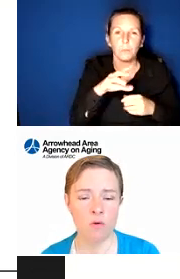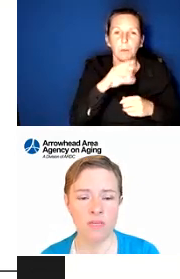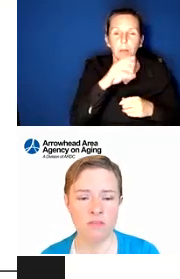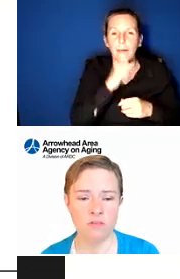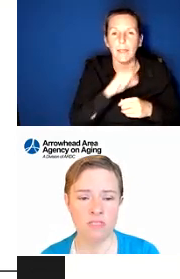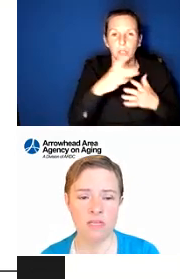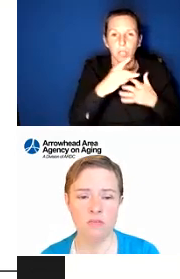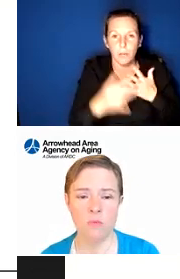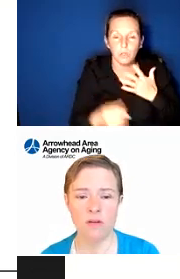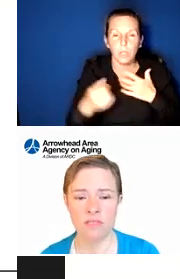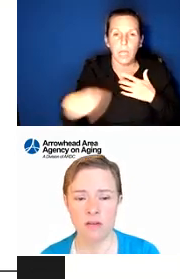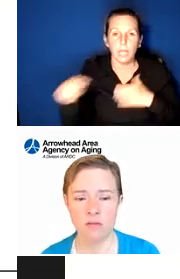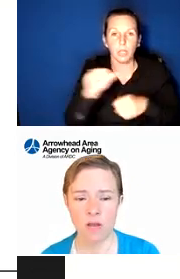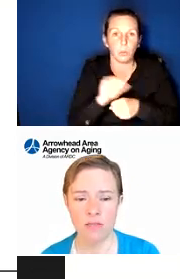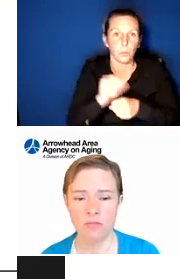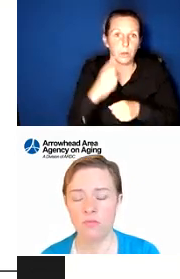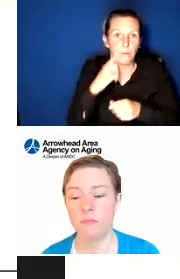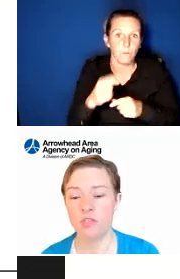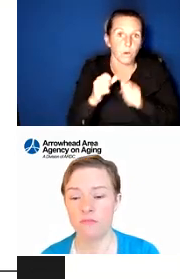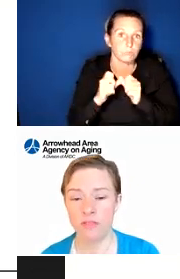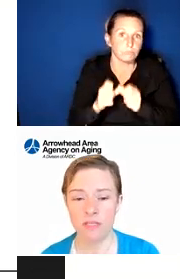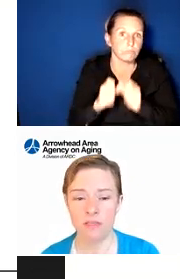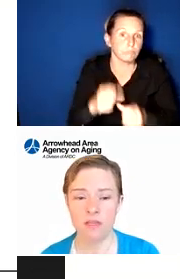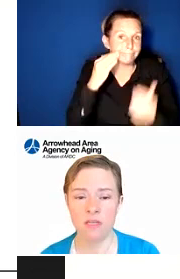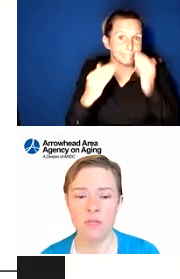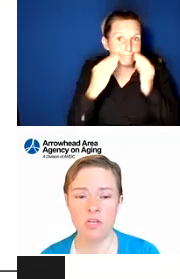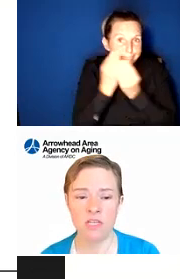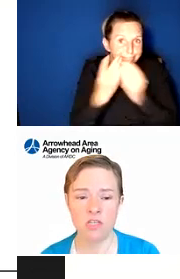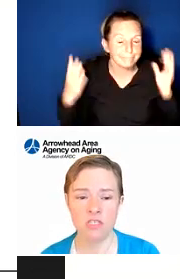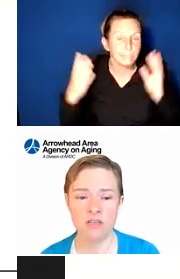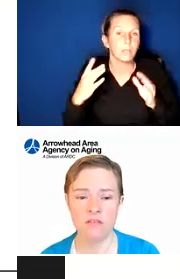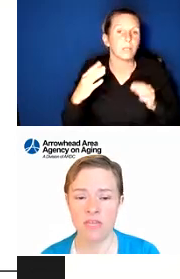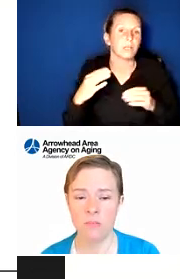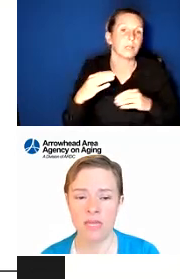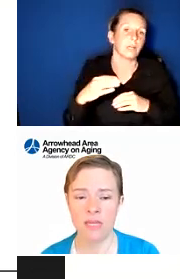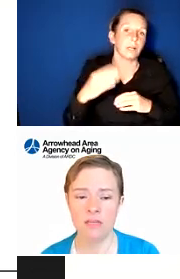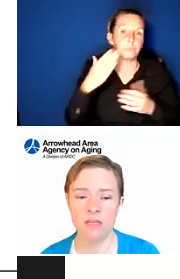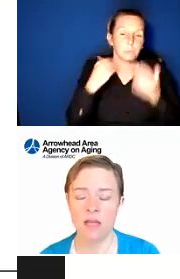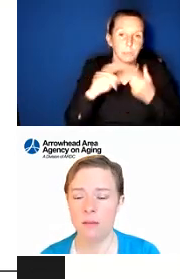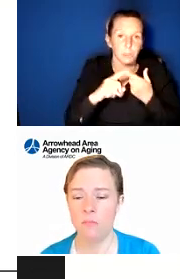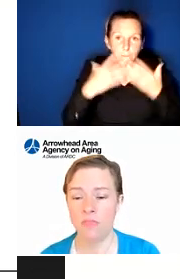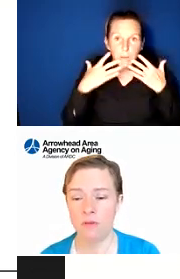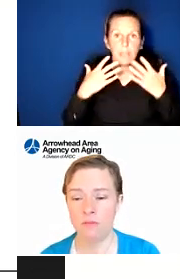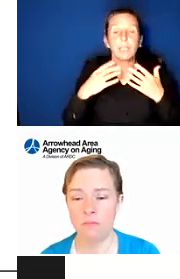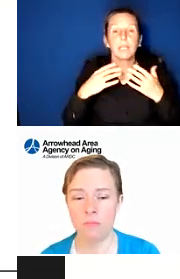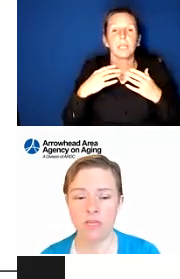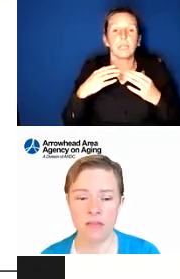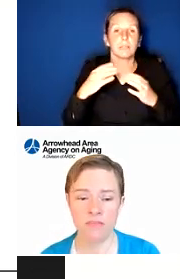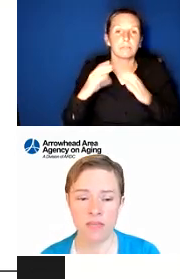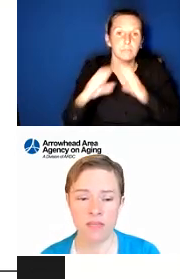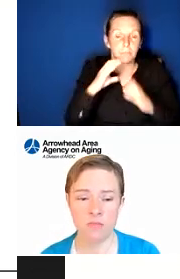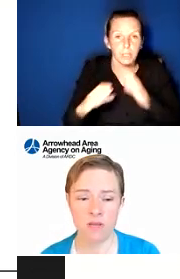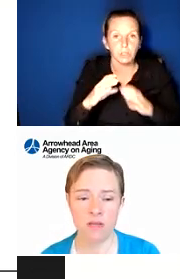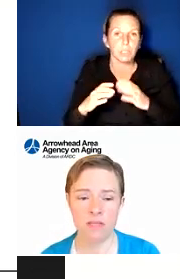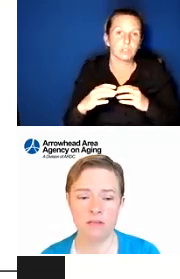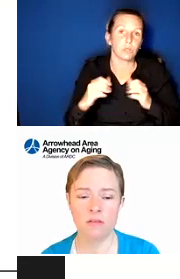are working to extend awareness countywide through dementia-friendly community initiative campaign with a memory